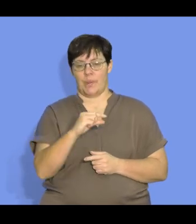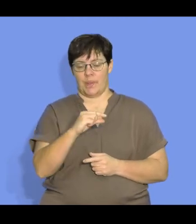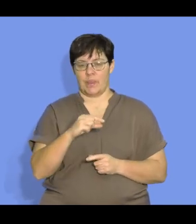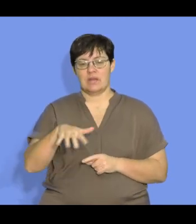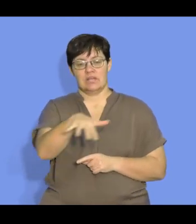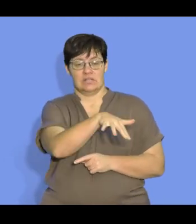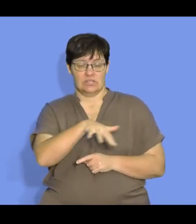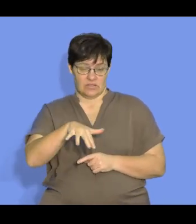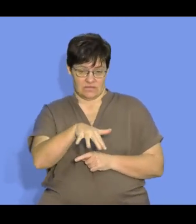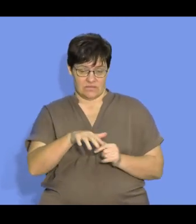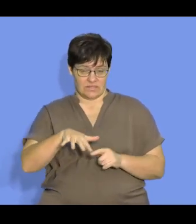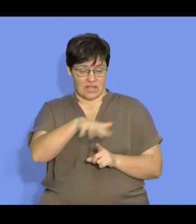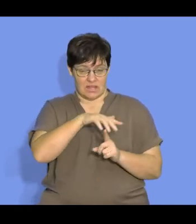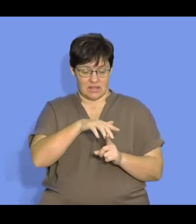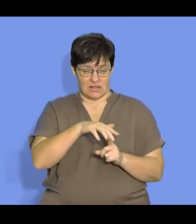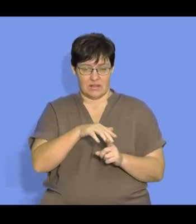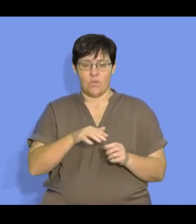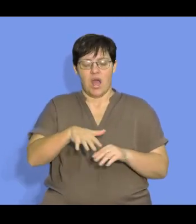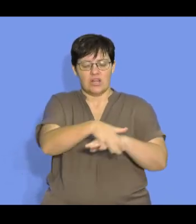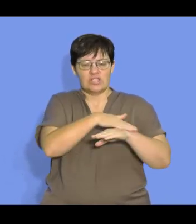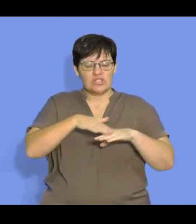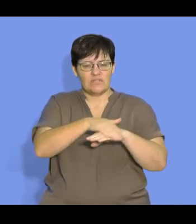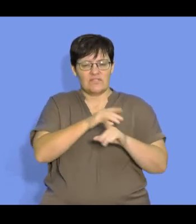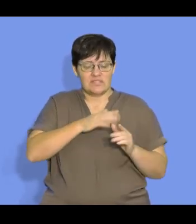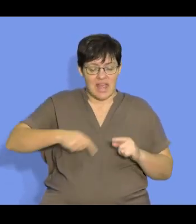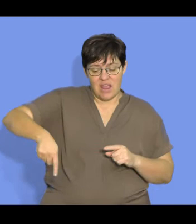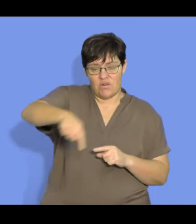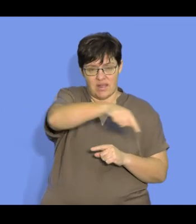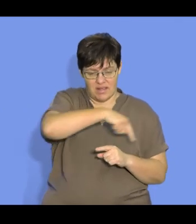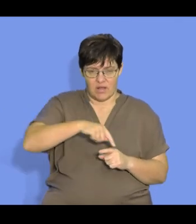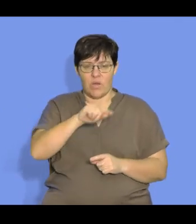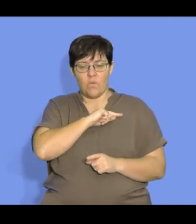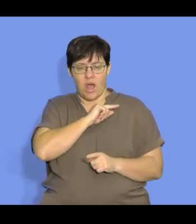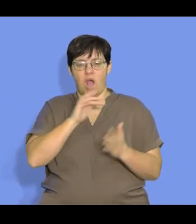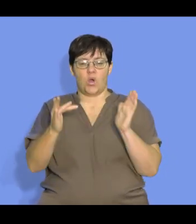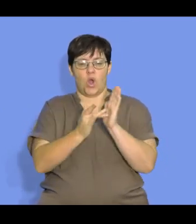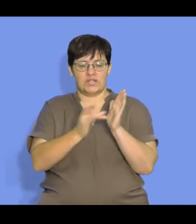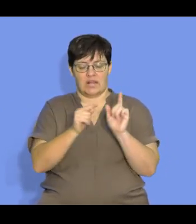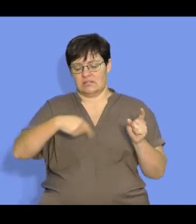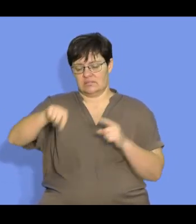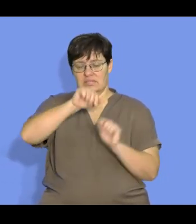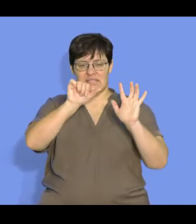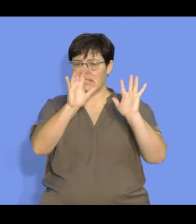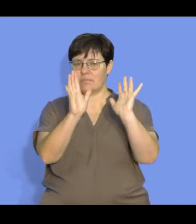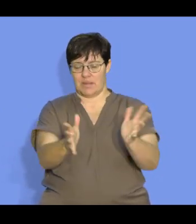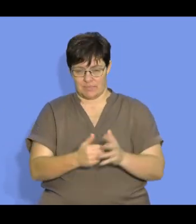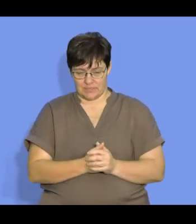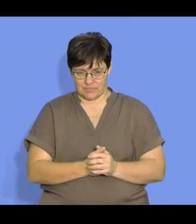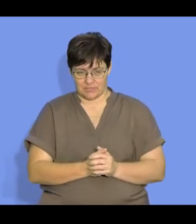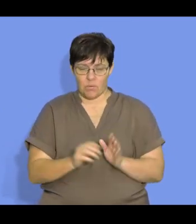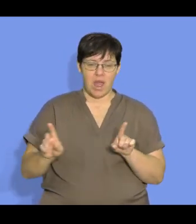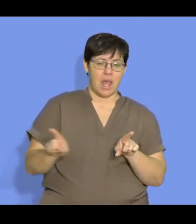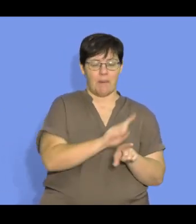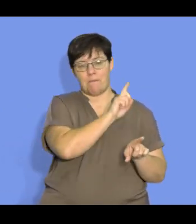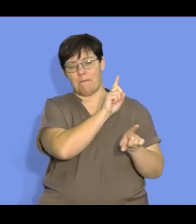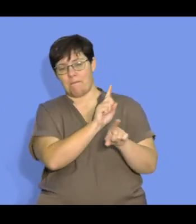area, because the surface area is actually the contact area where our collisions take